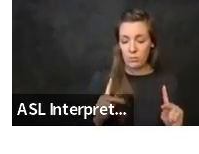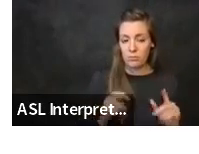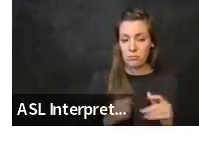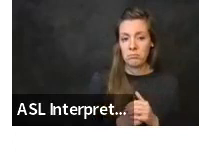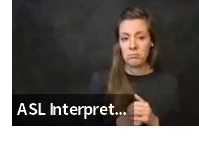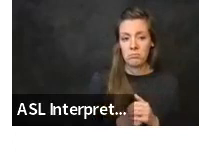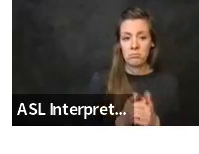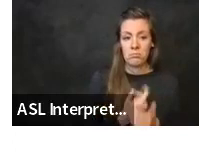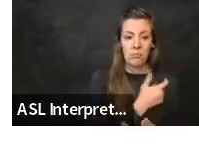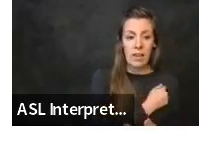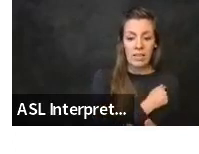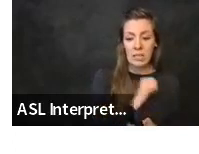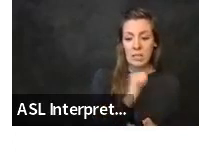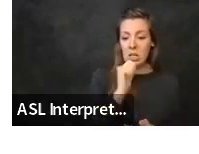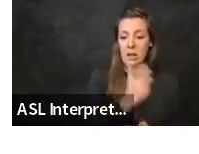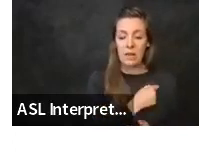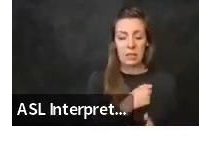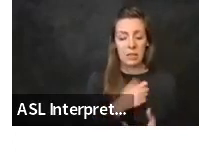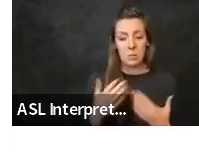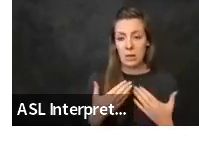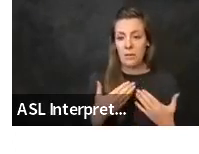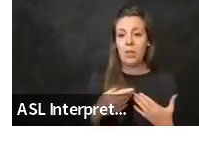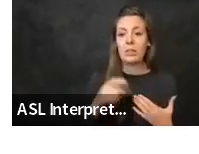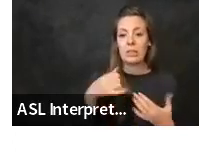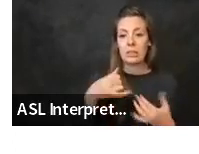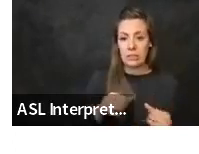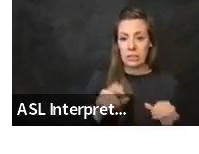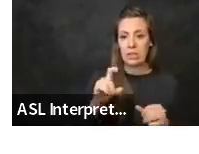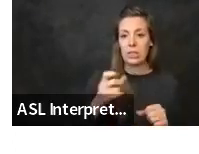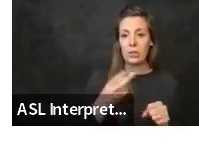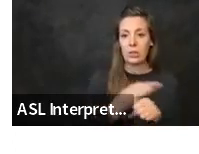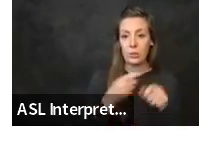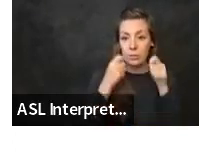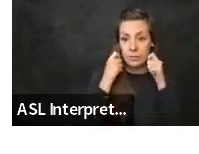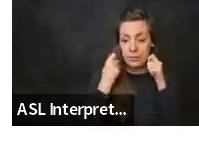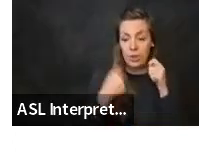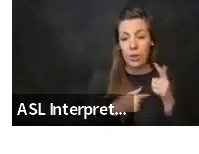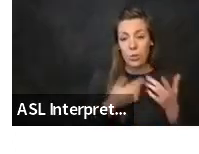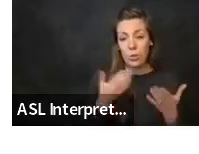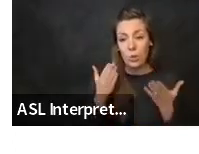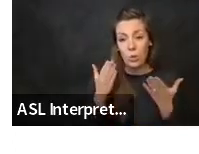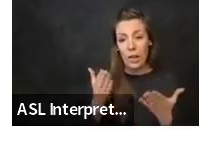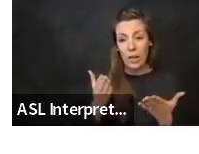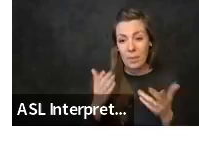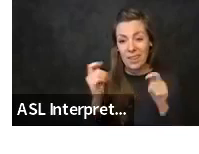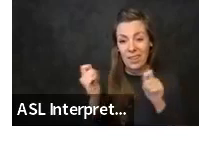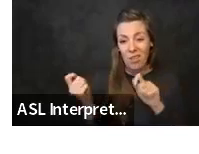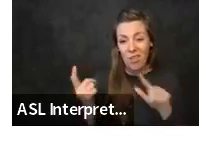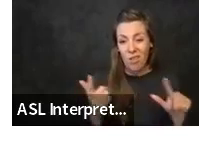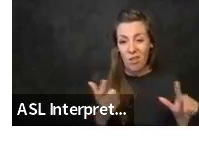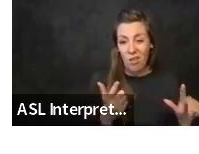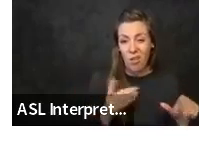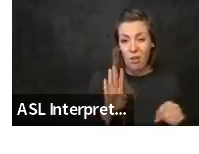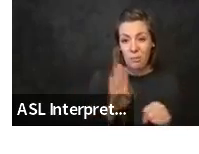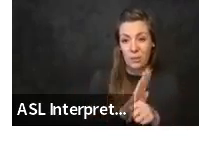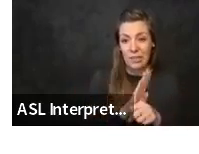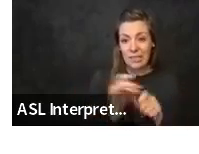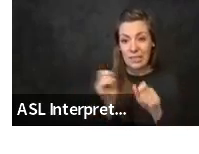And lastly, we have a few recommendations. We do strongly recommend that all businesses, all employers